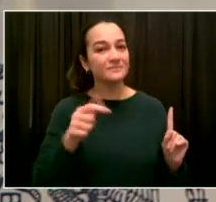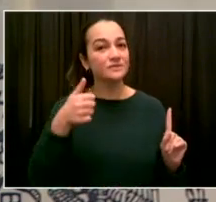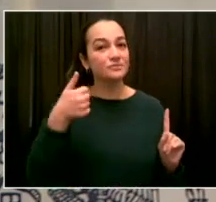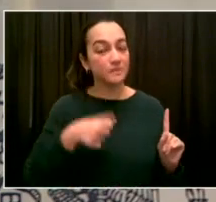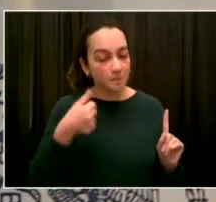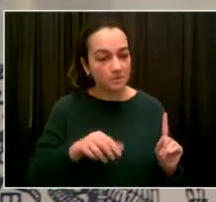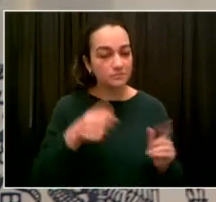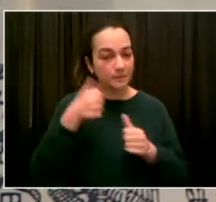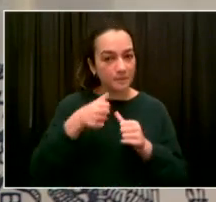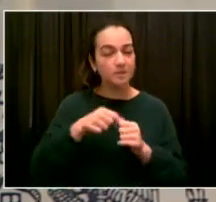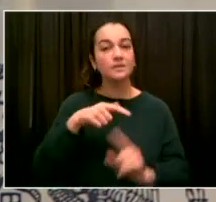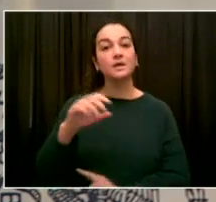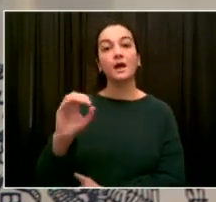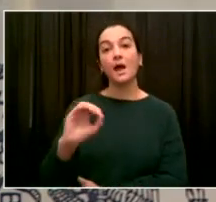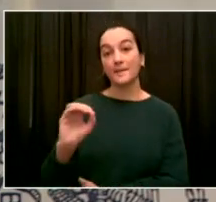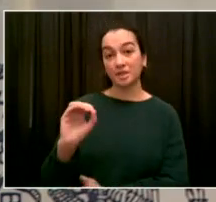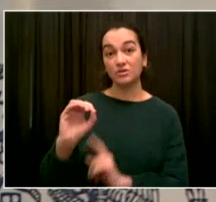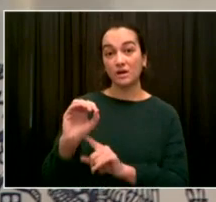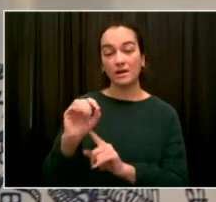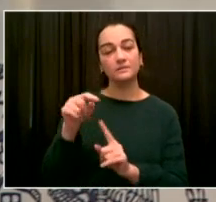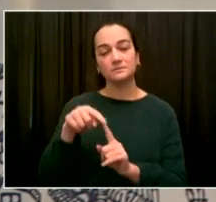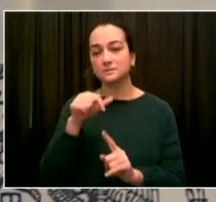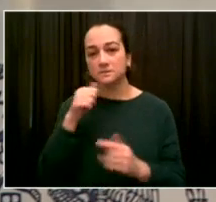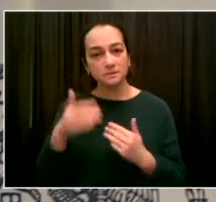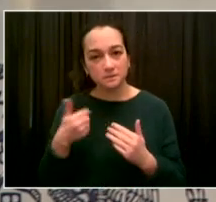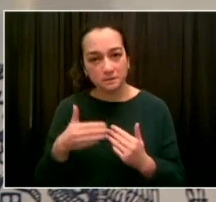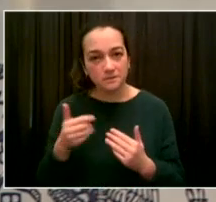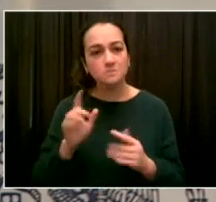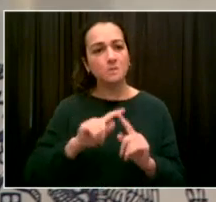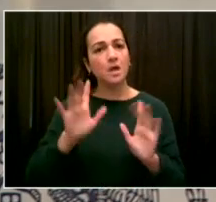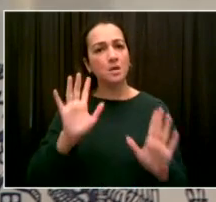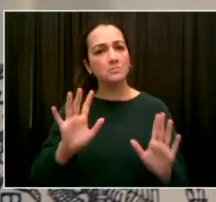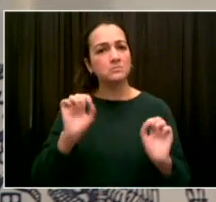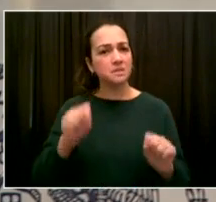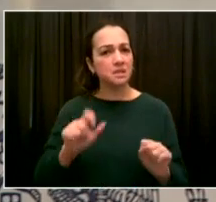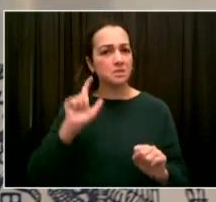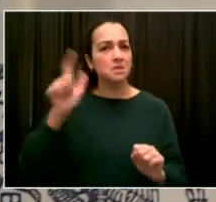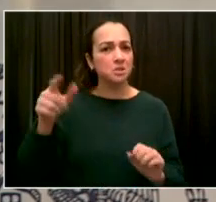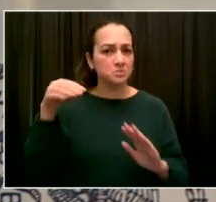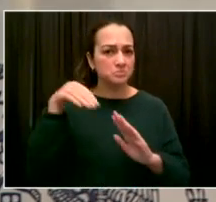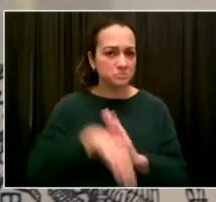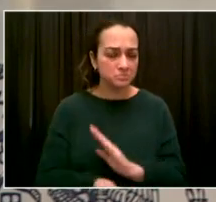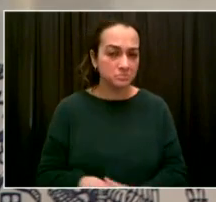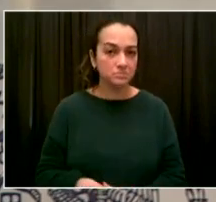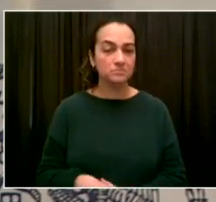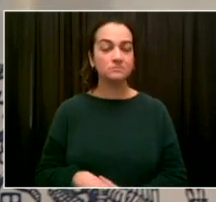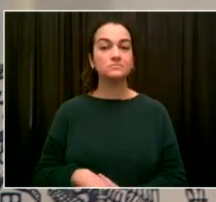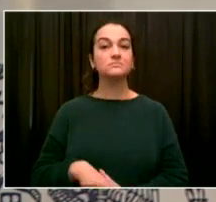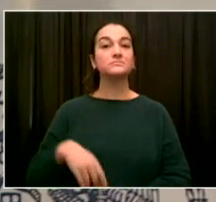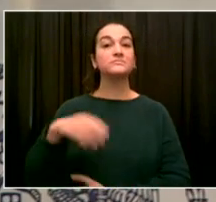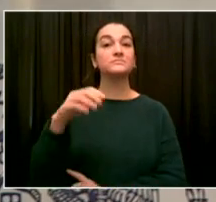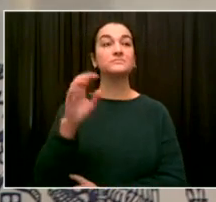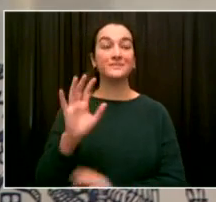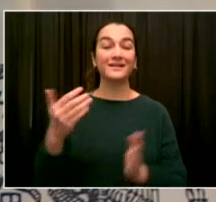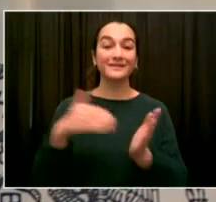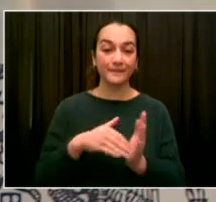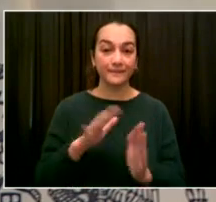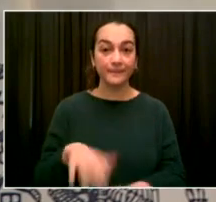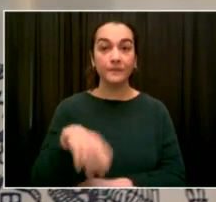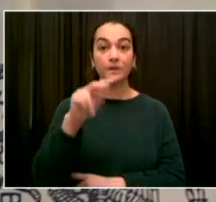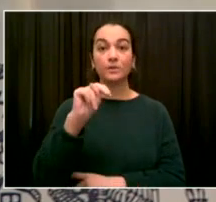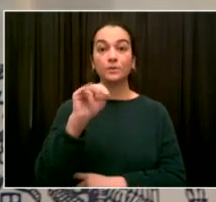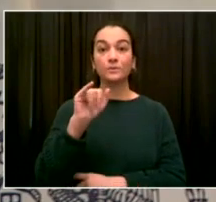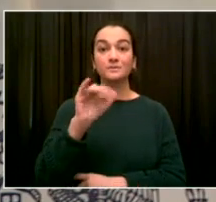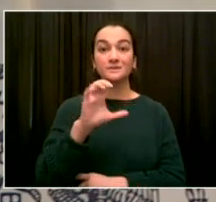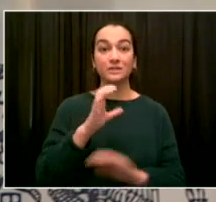making sure that everyone who goes to a city site has a better experience, faster experience, good turnaround time on their